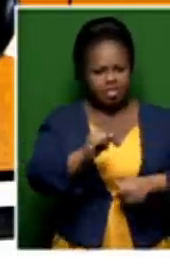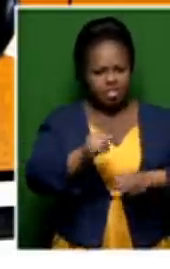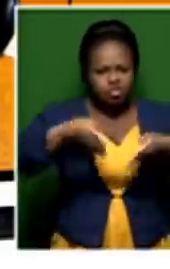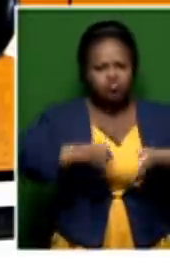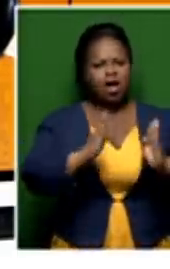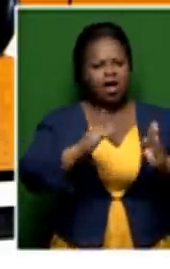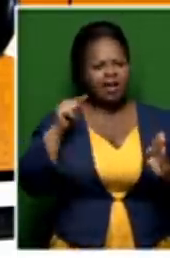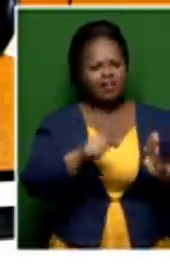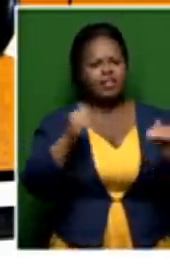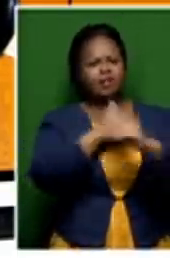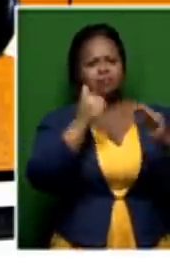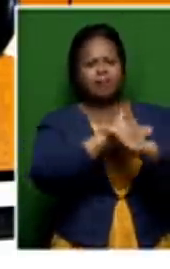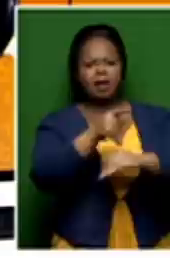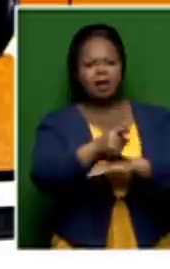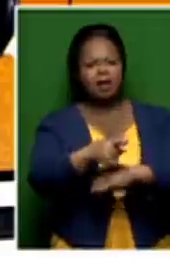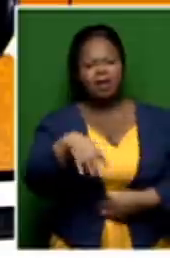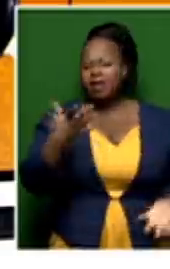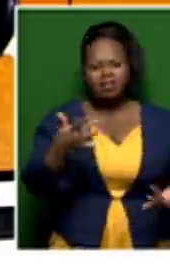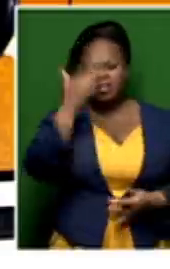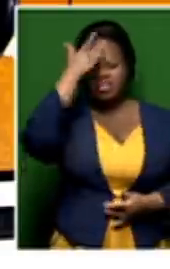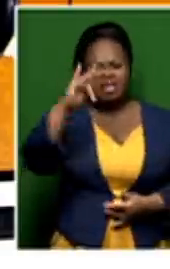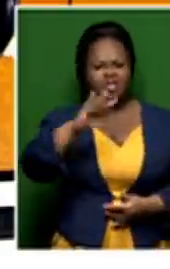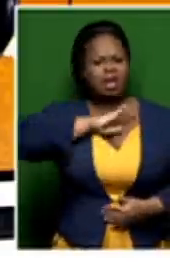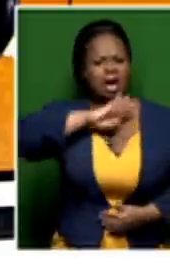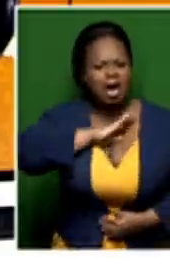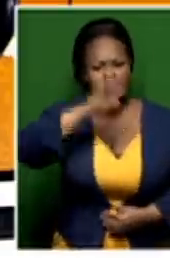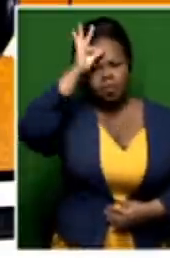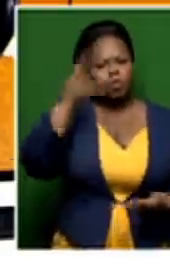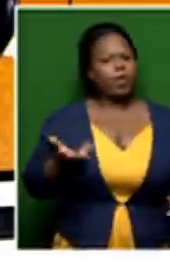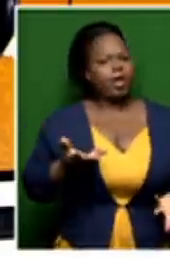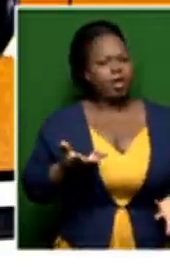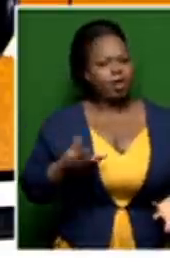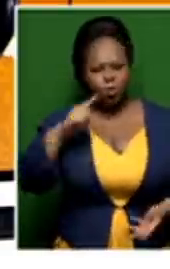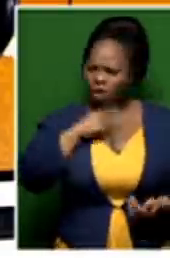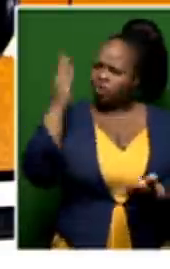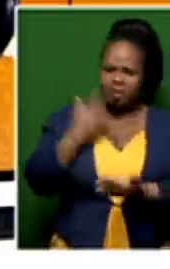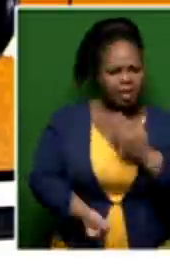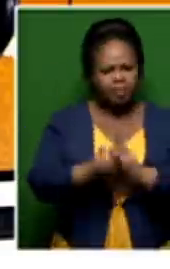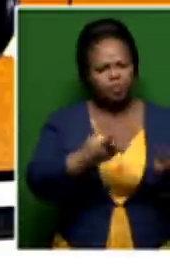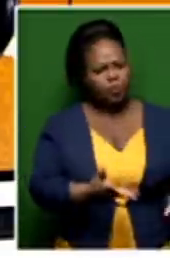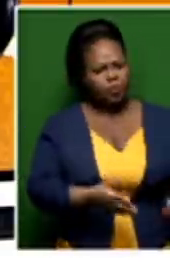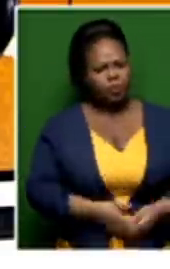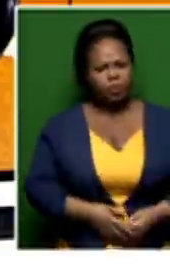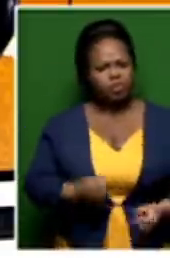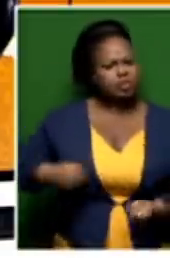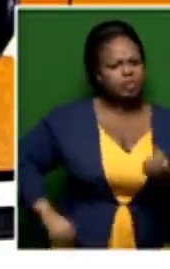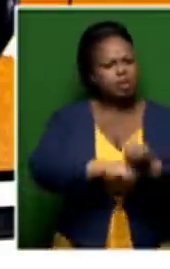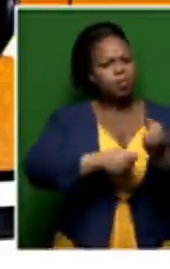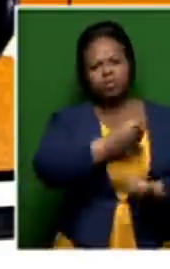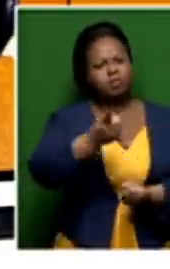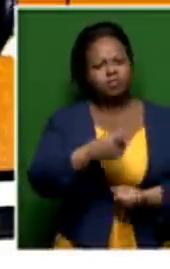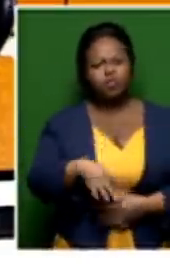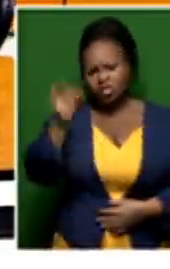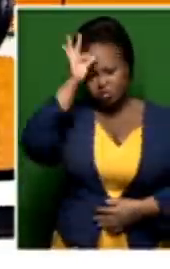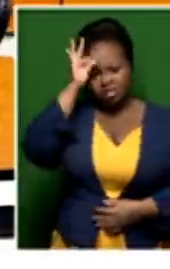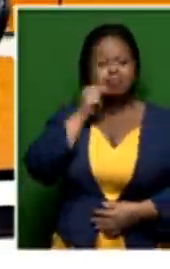now, where is the intelligence? Because you should have known that that's going to happen. Yeah. Where is the support for those